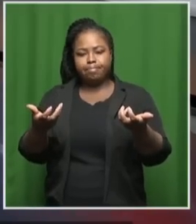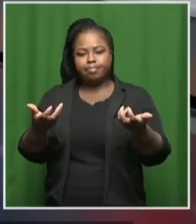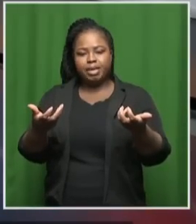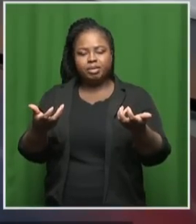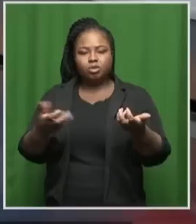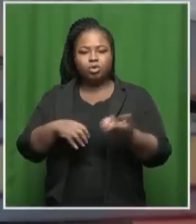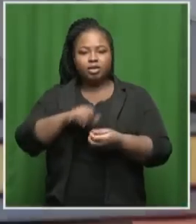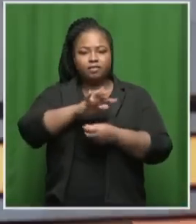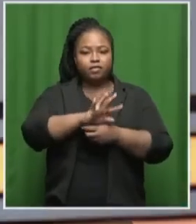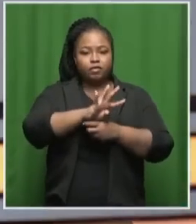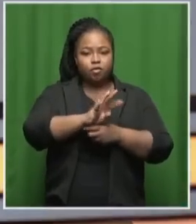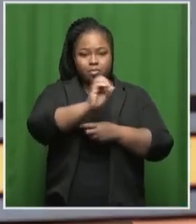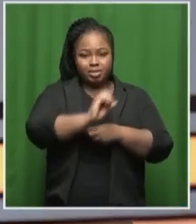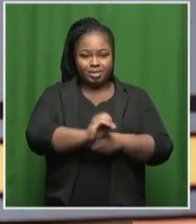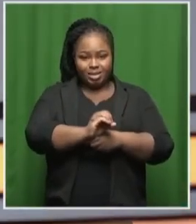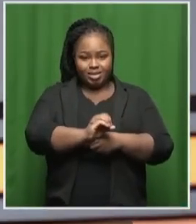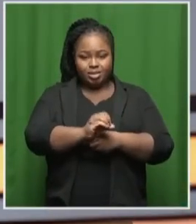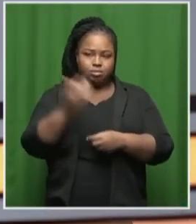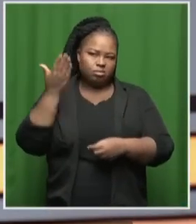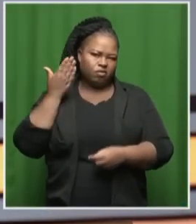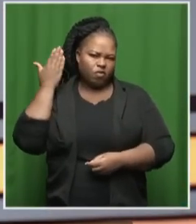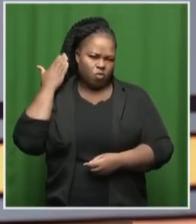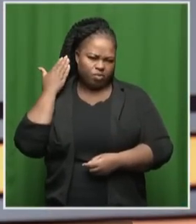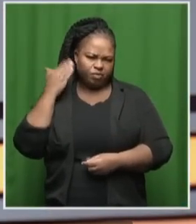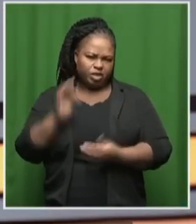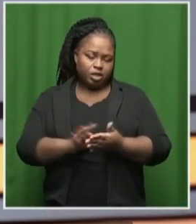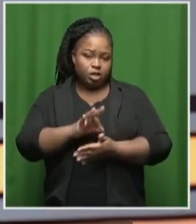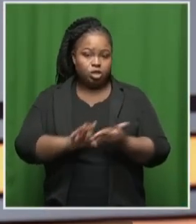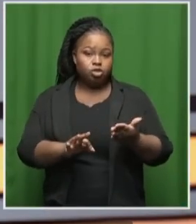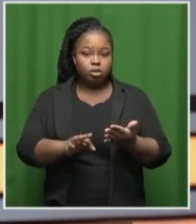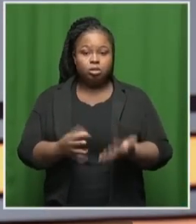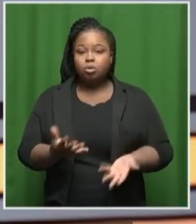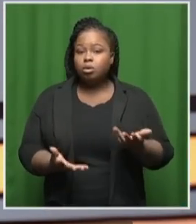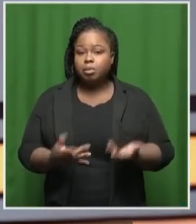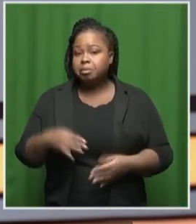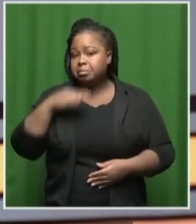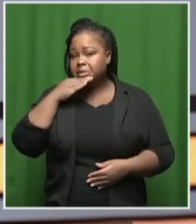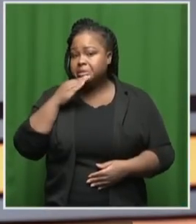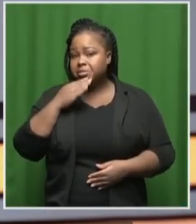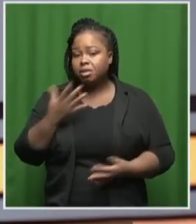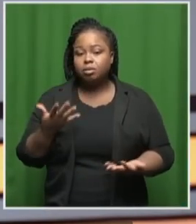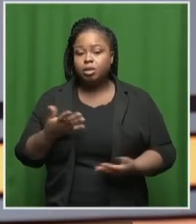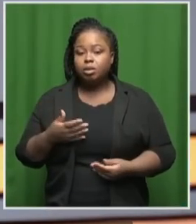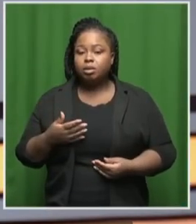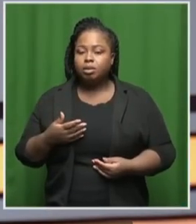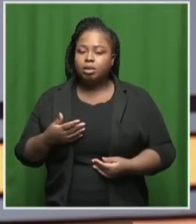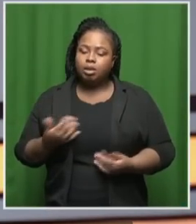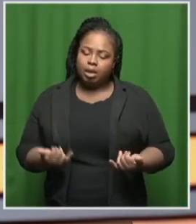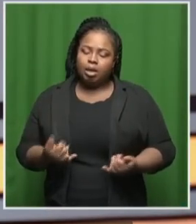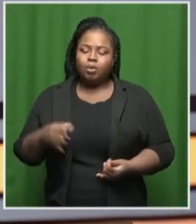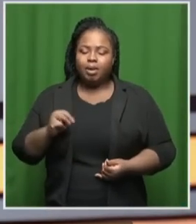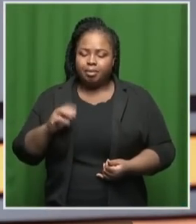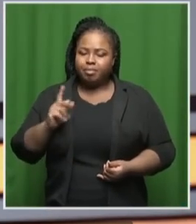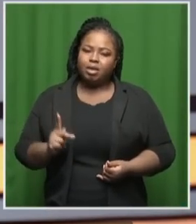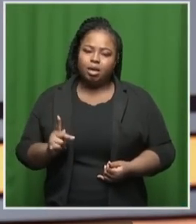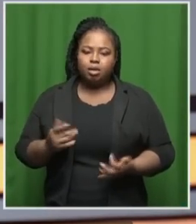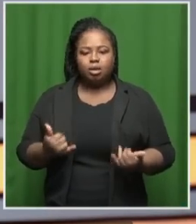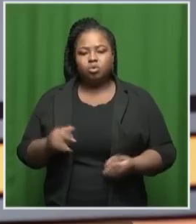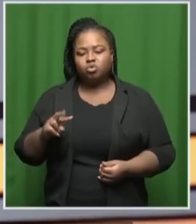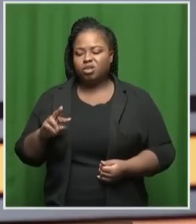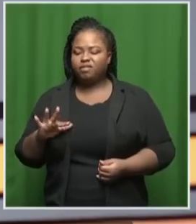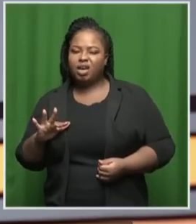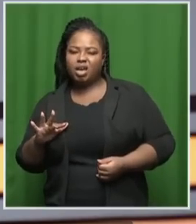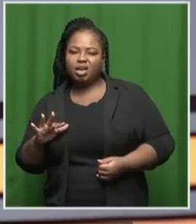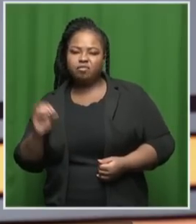ANC got 54% in the last election. And so what all polls are putting the MKP at about